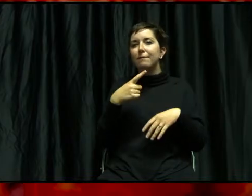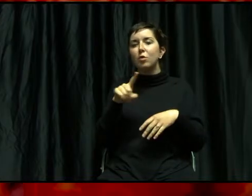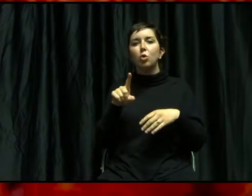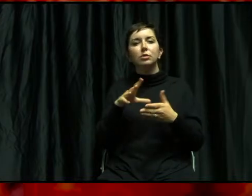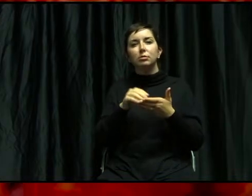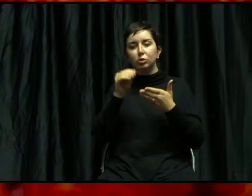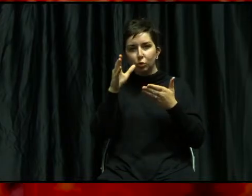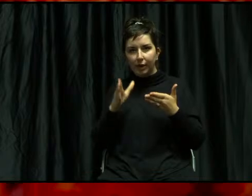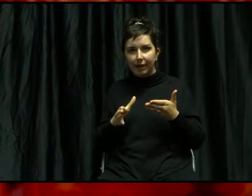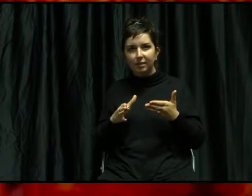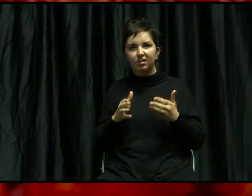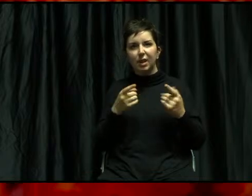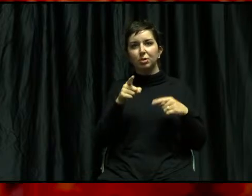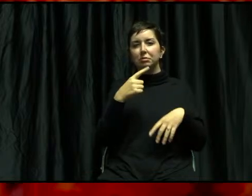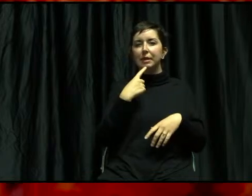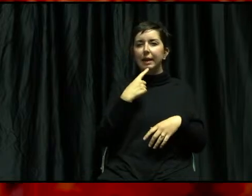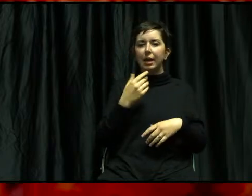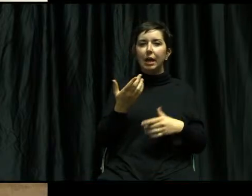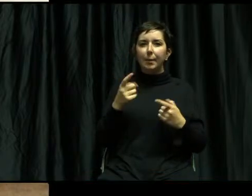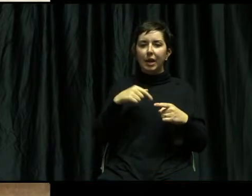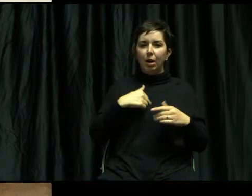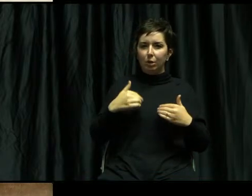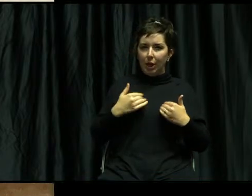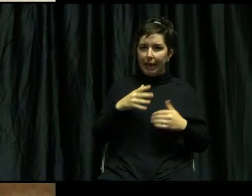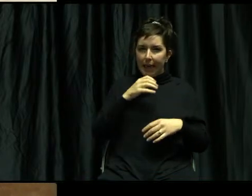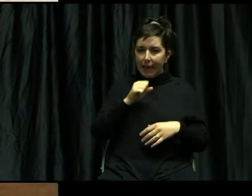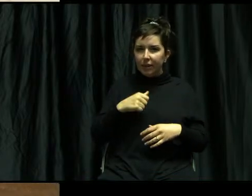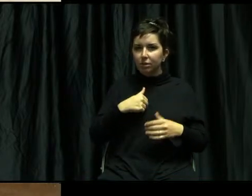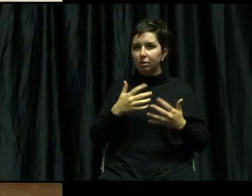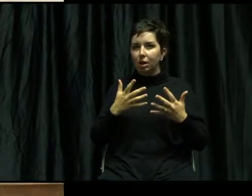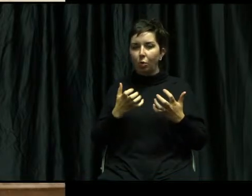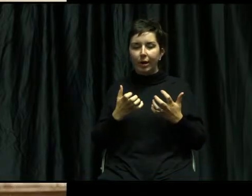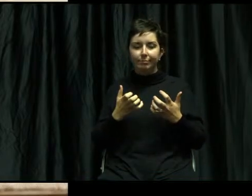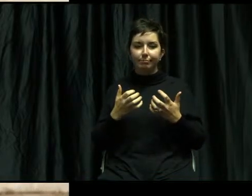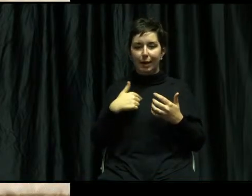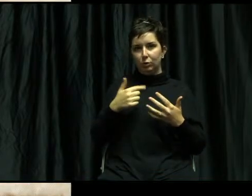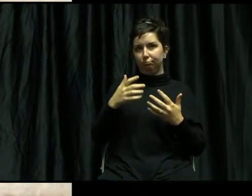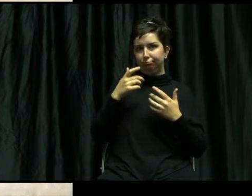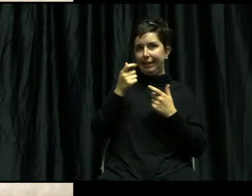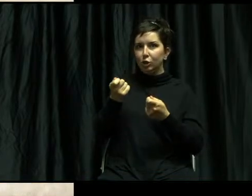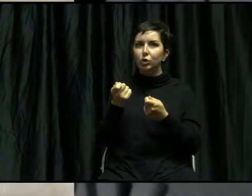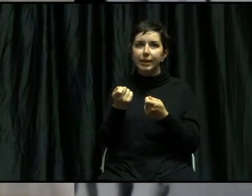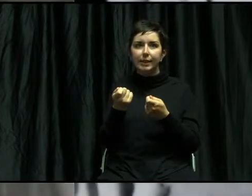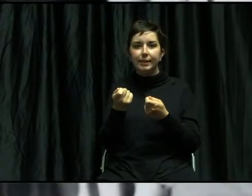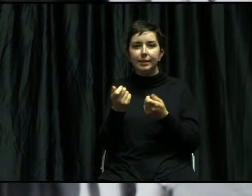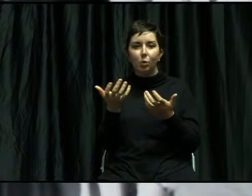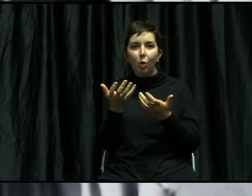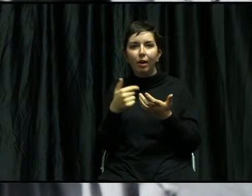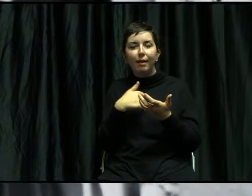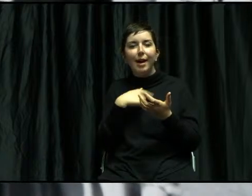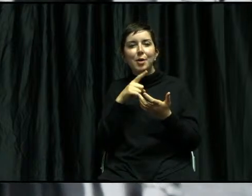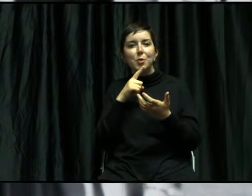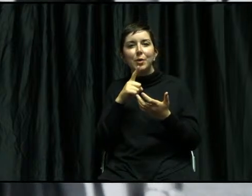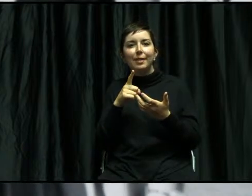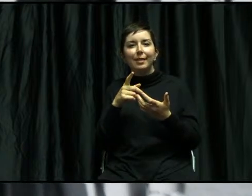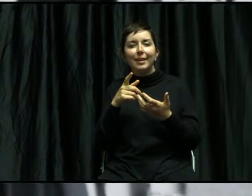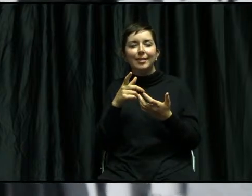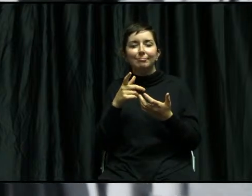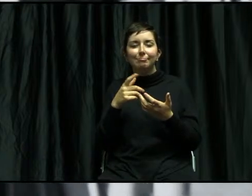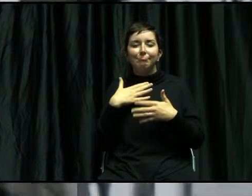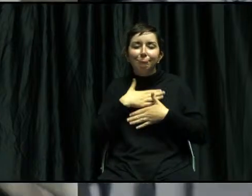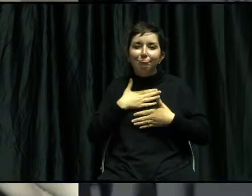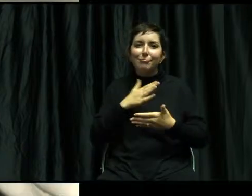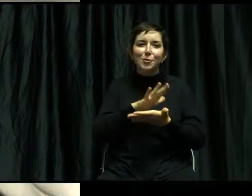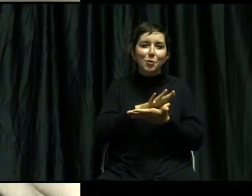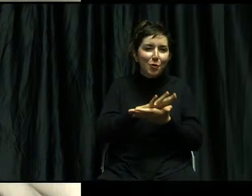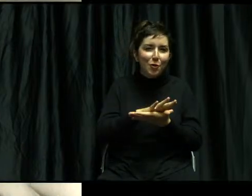a young age, it just seemed to me that I had a whole bunch of interests, and I loved school for one thing, and I